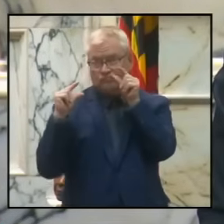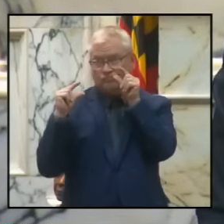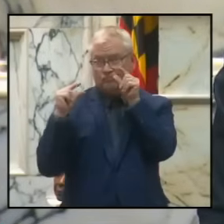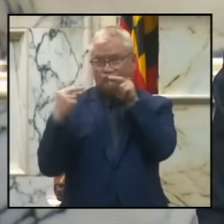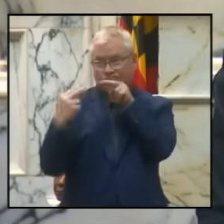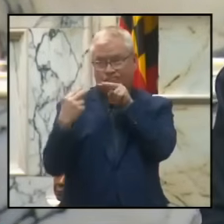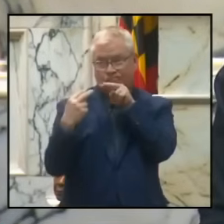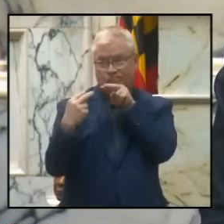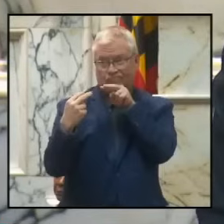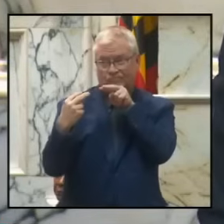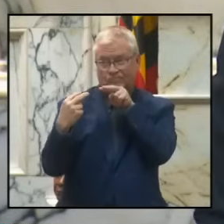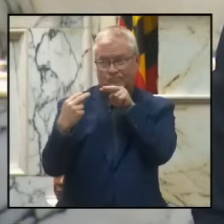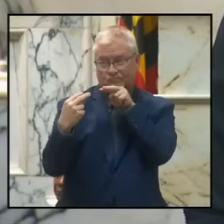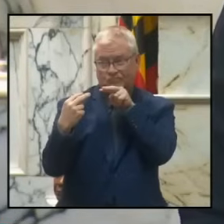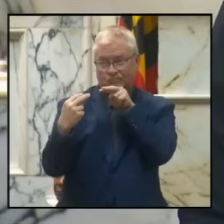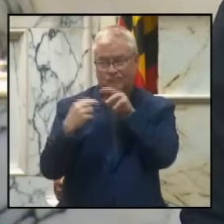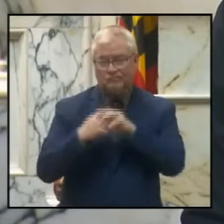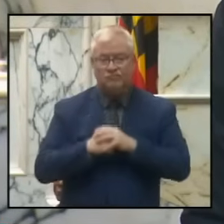Many Marylanders are scared.